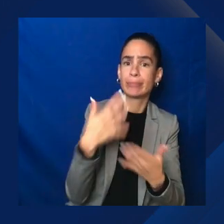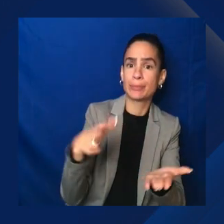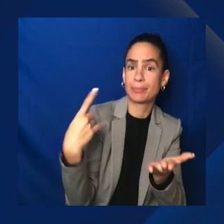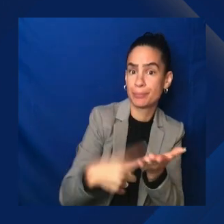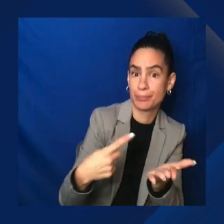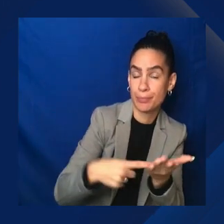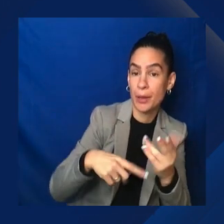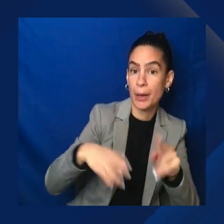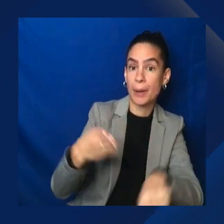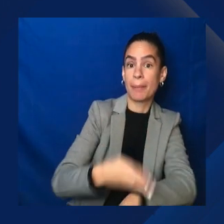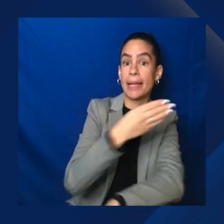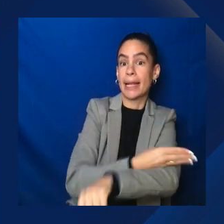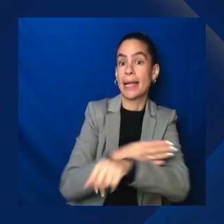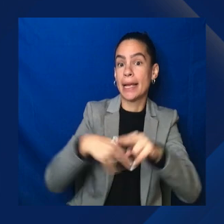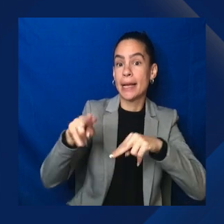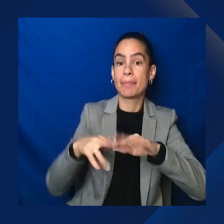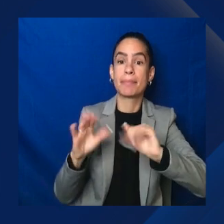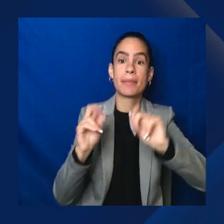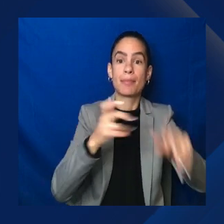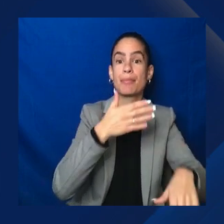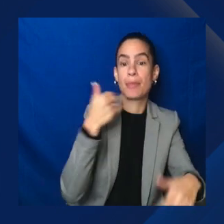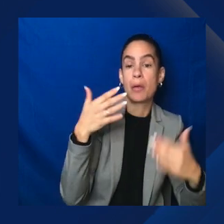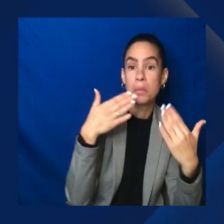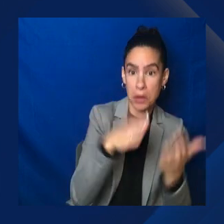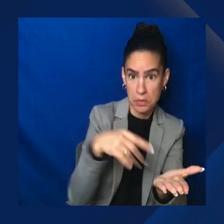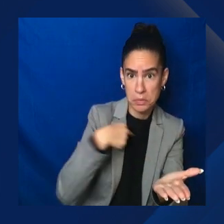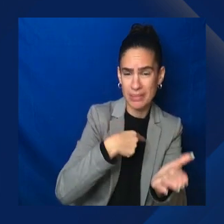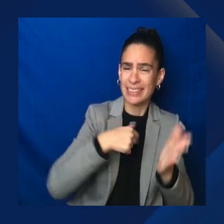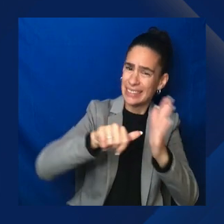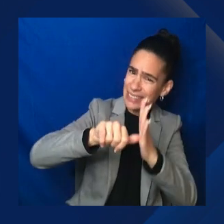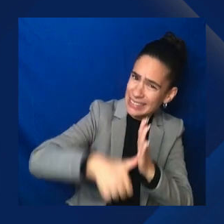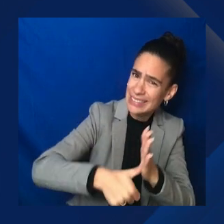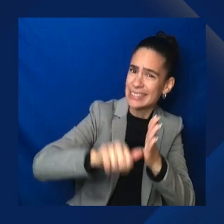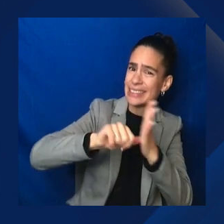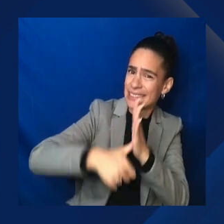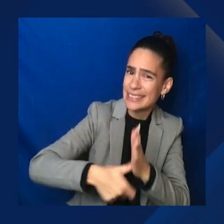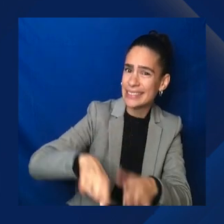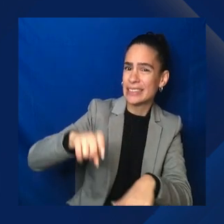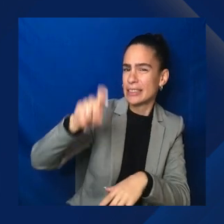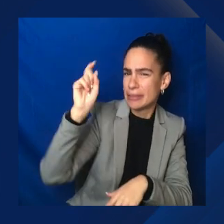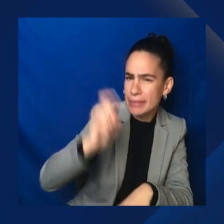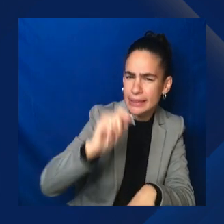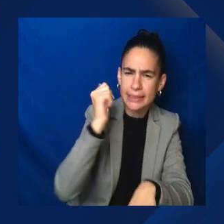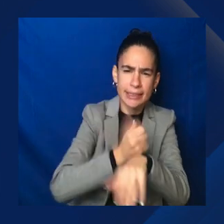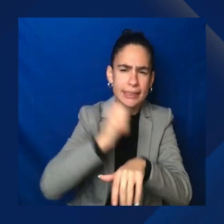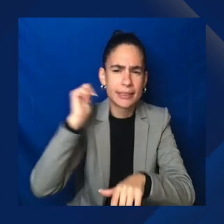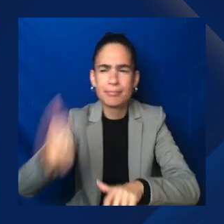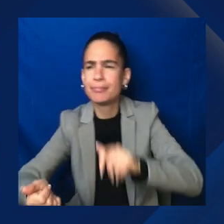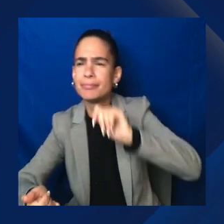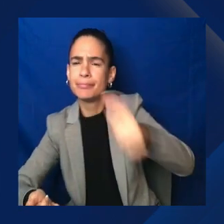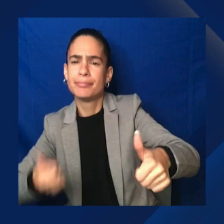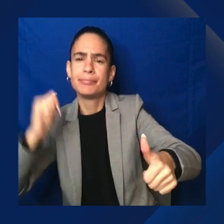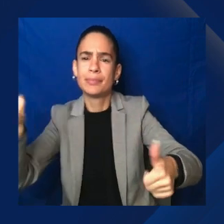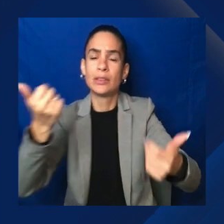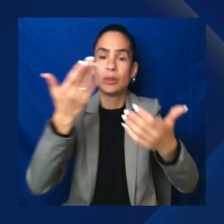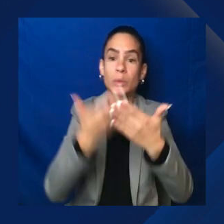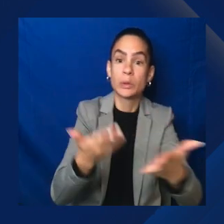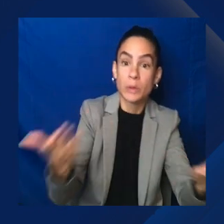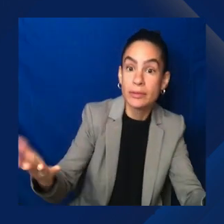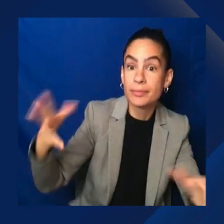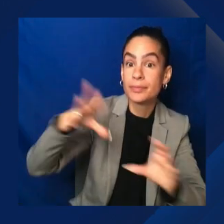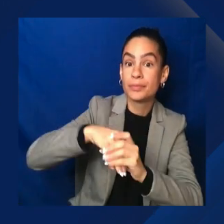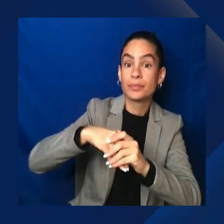to have resources in rural America to assist these mothers and their partners and their